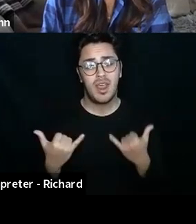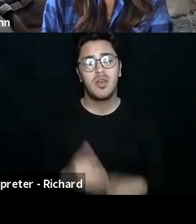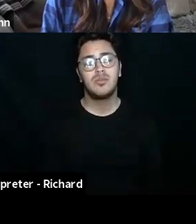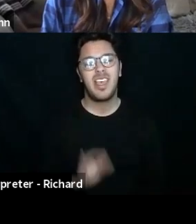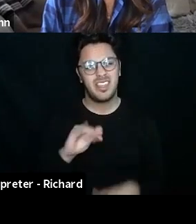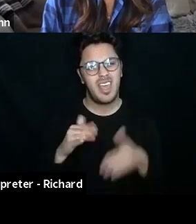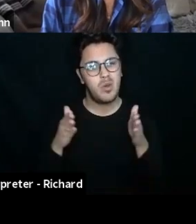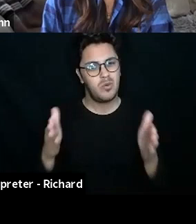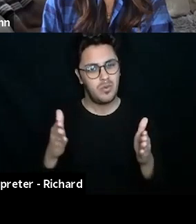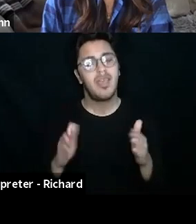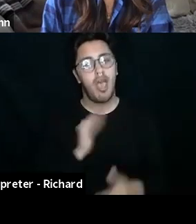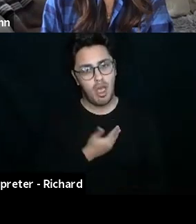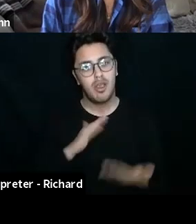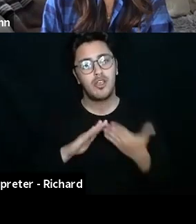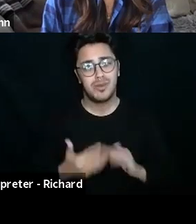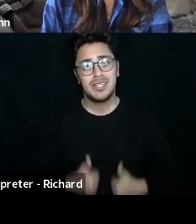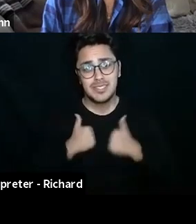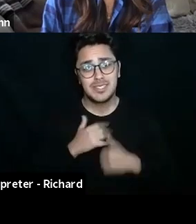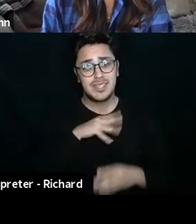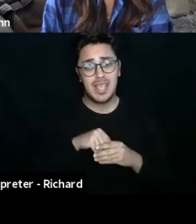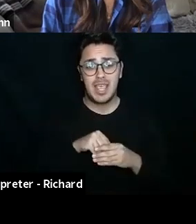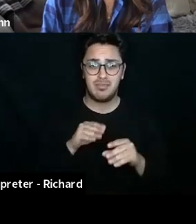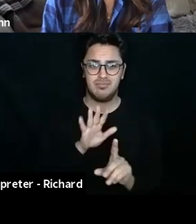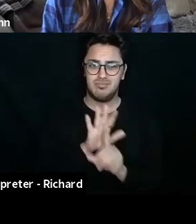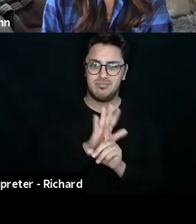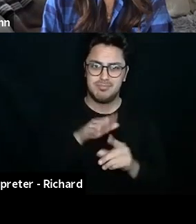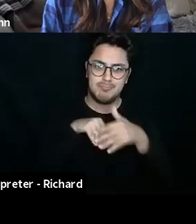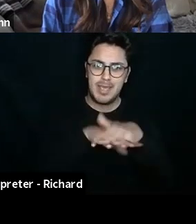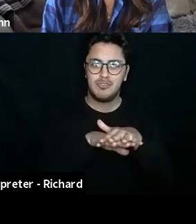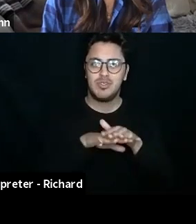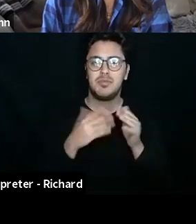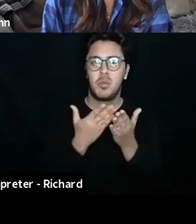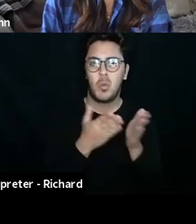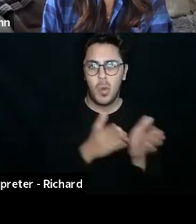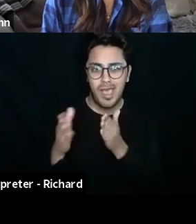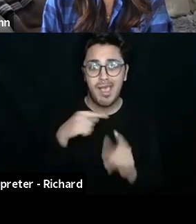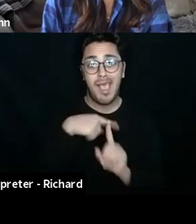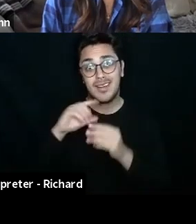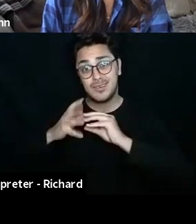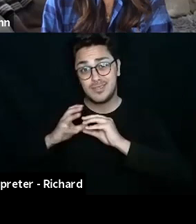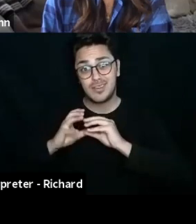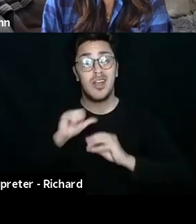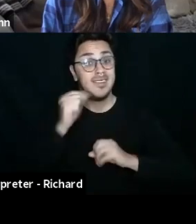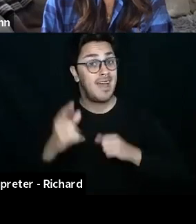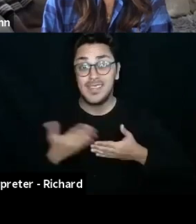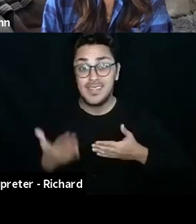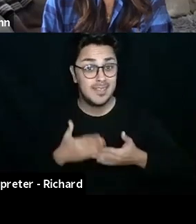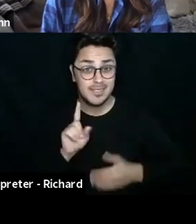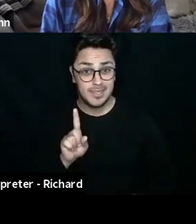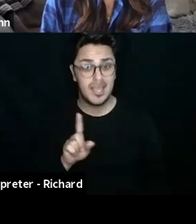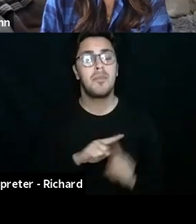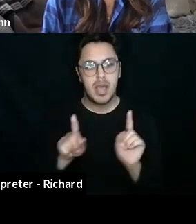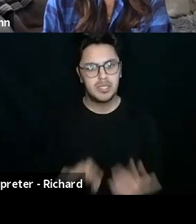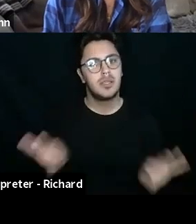our community exists, both in a mainstream way and as well as in an intersectional way. And that's not easy to do, but it's important